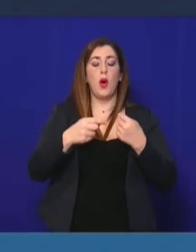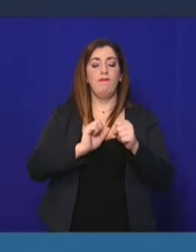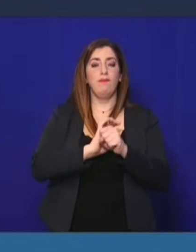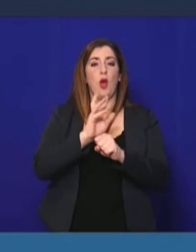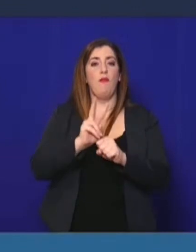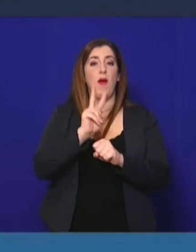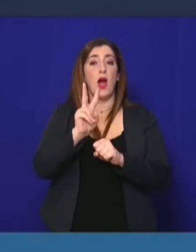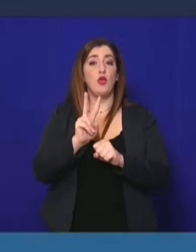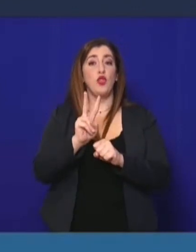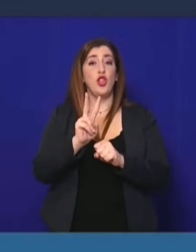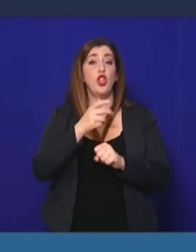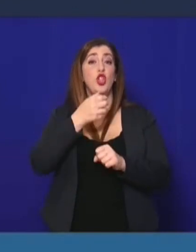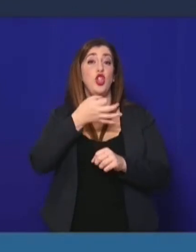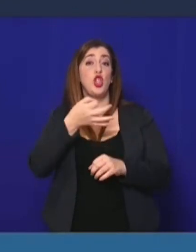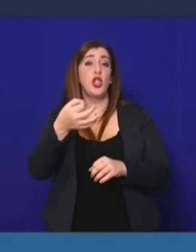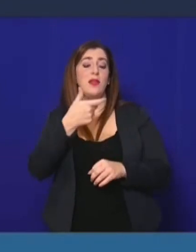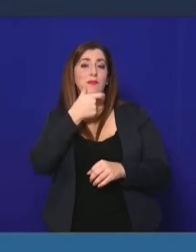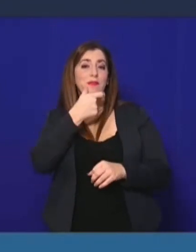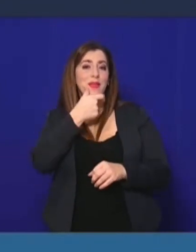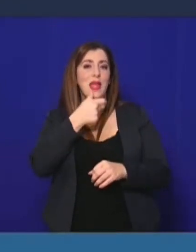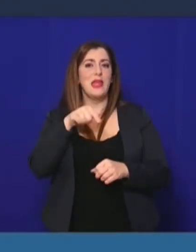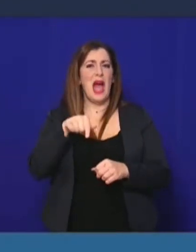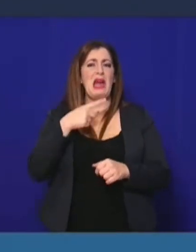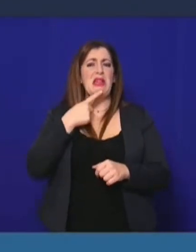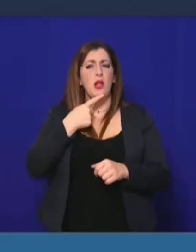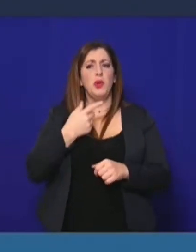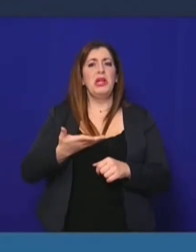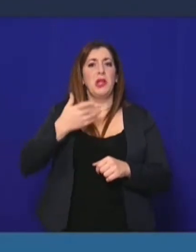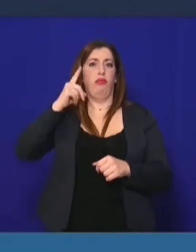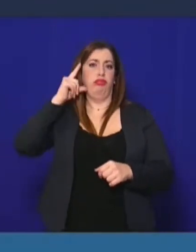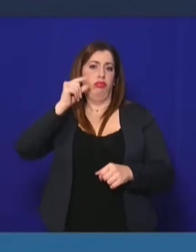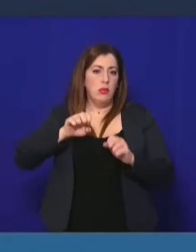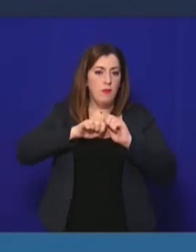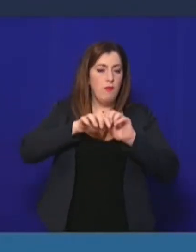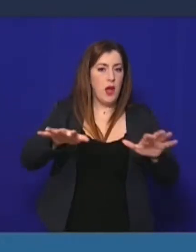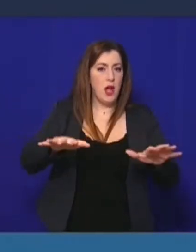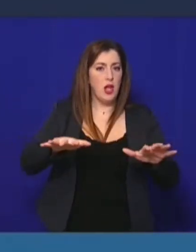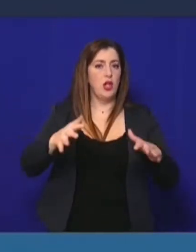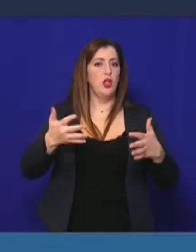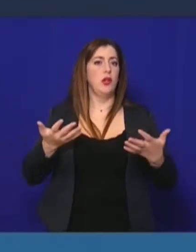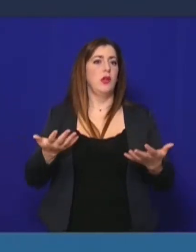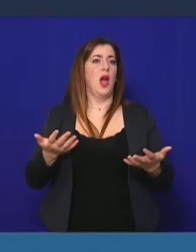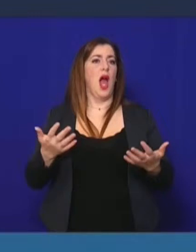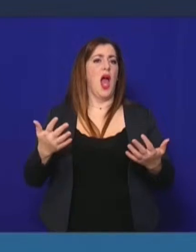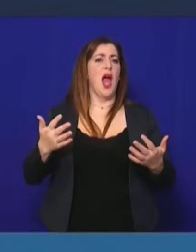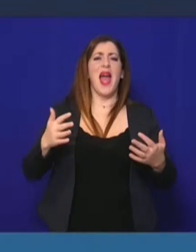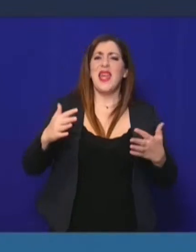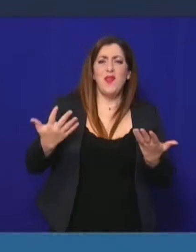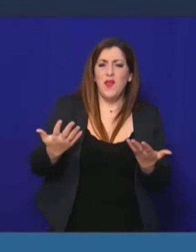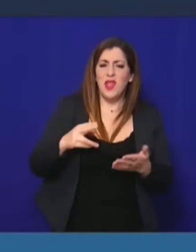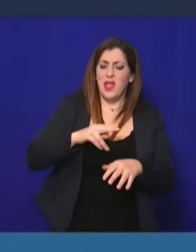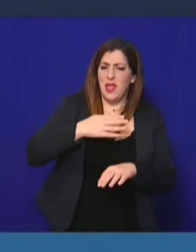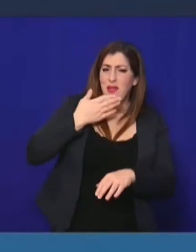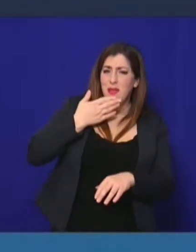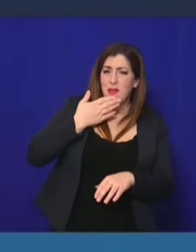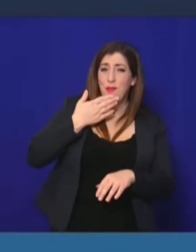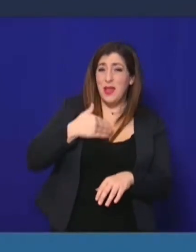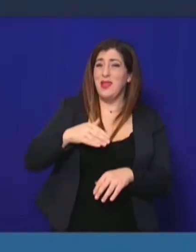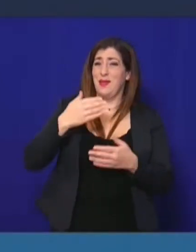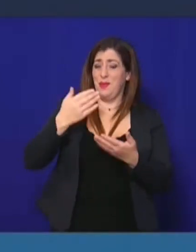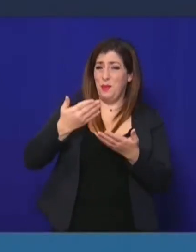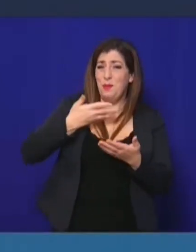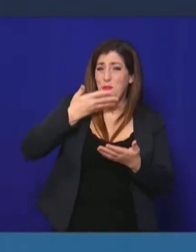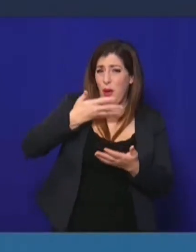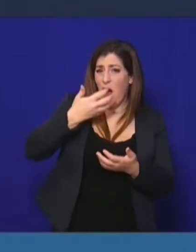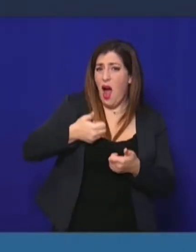you perhaps give more details as to how it is more transmittable? For example, does it last longer on surfaces? And another question